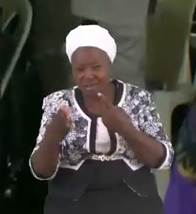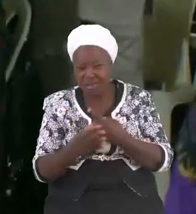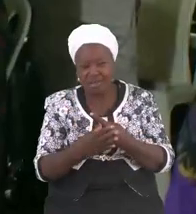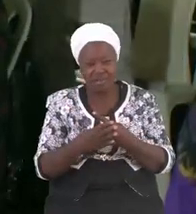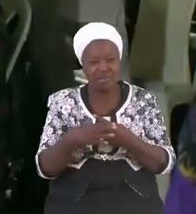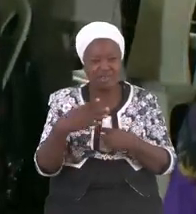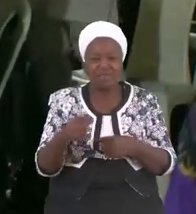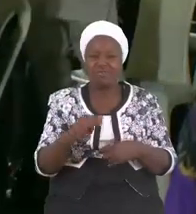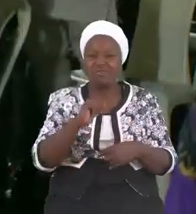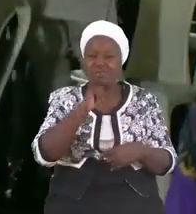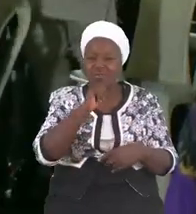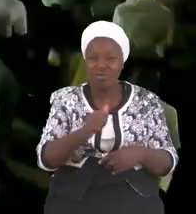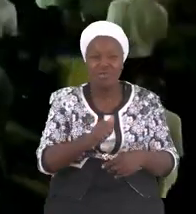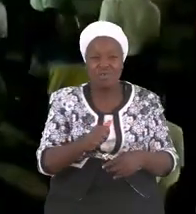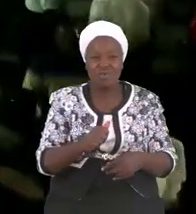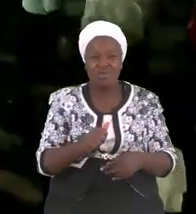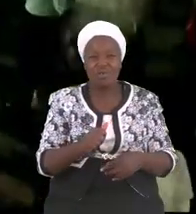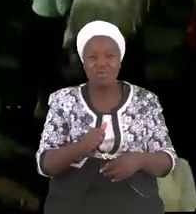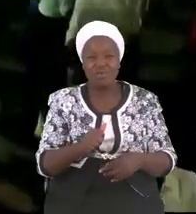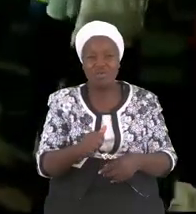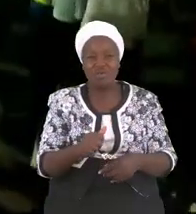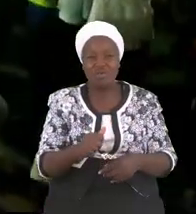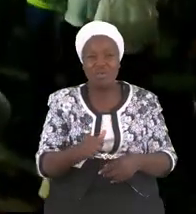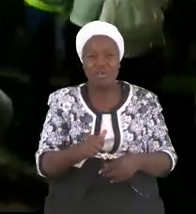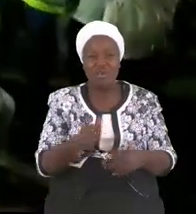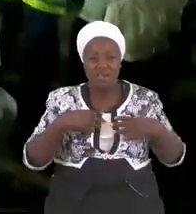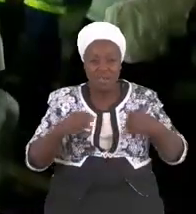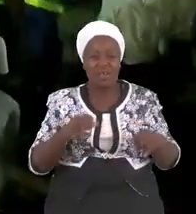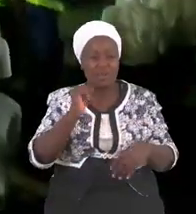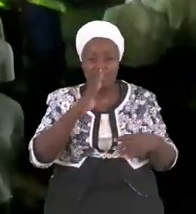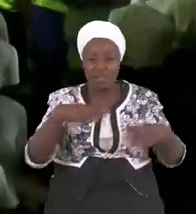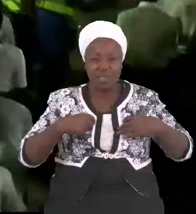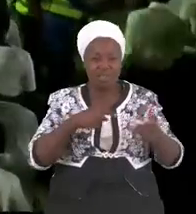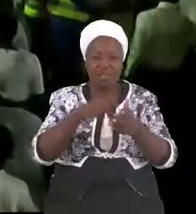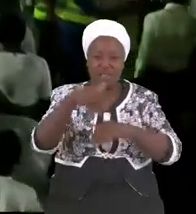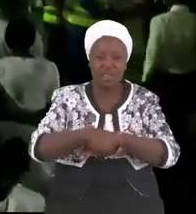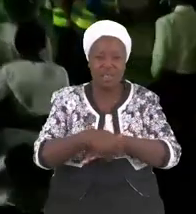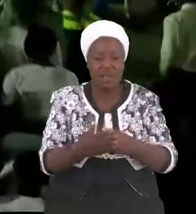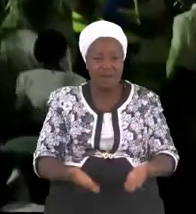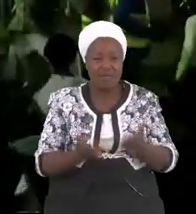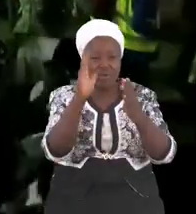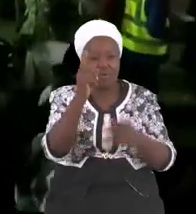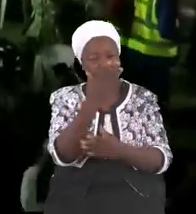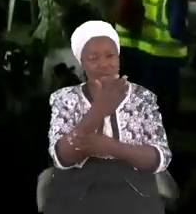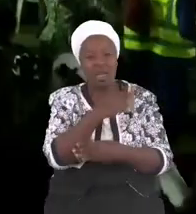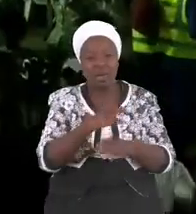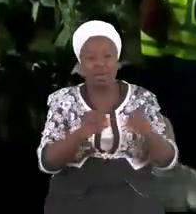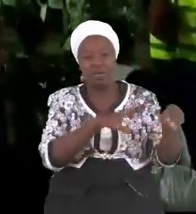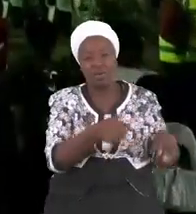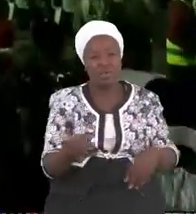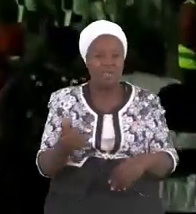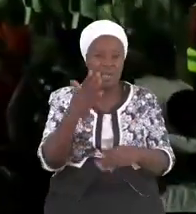incurable will be cured tonight. You raise up one hand and you lay the other hand